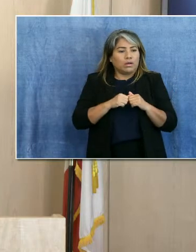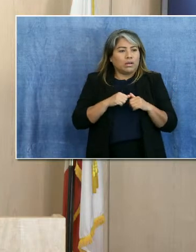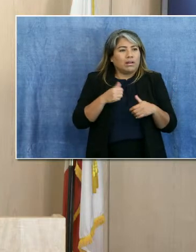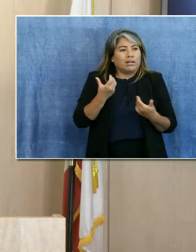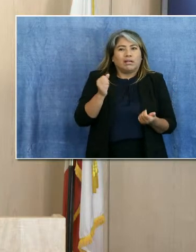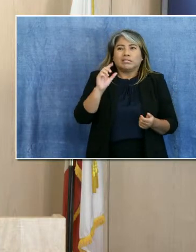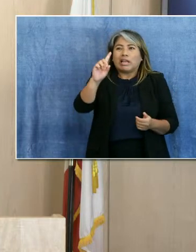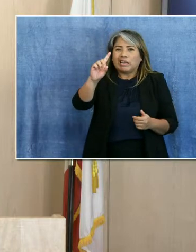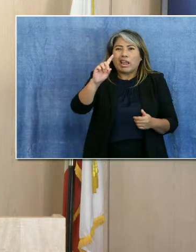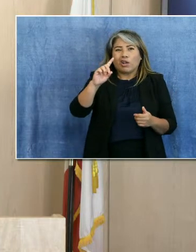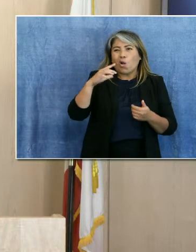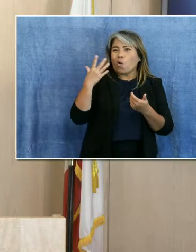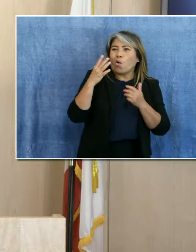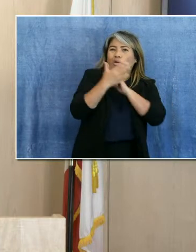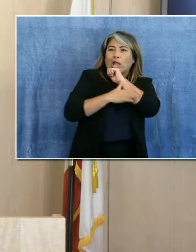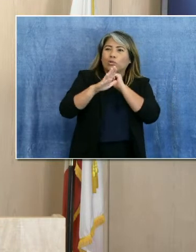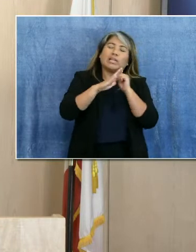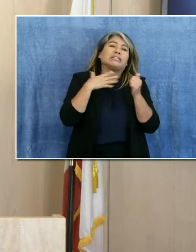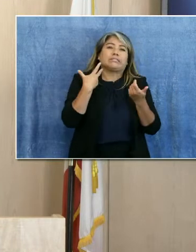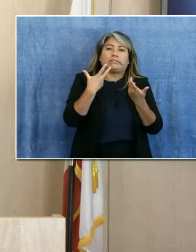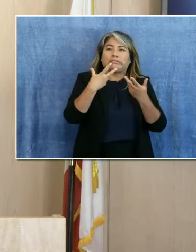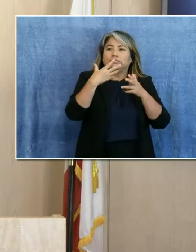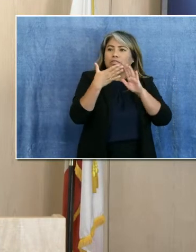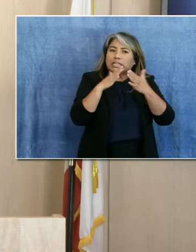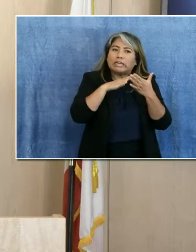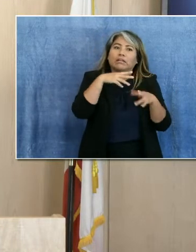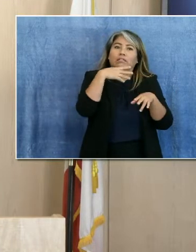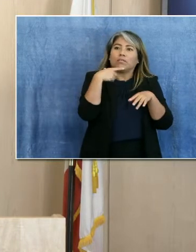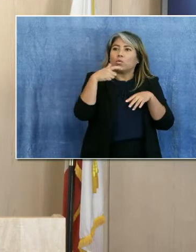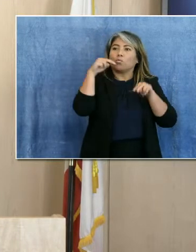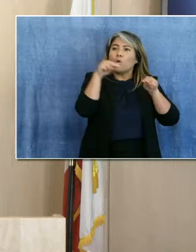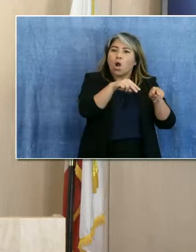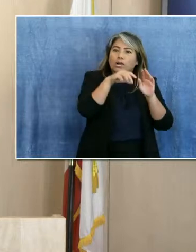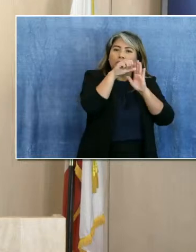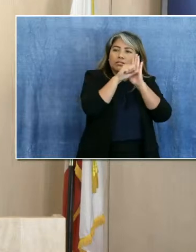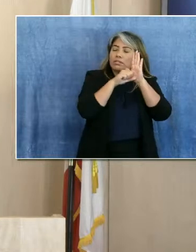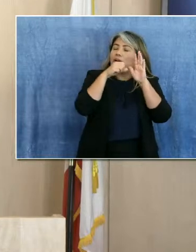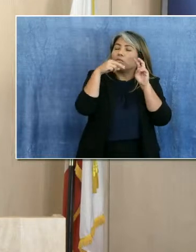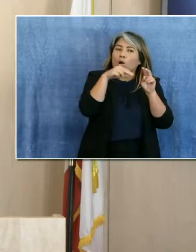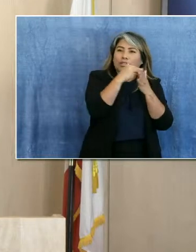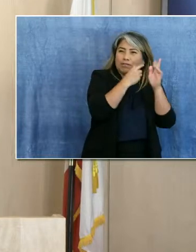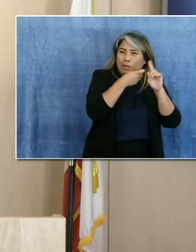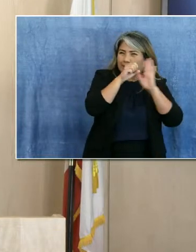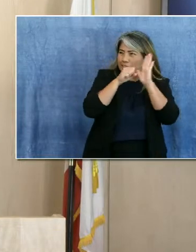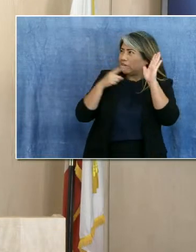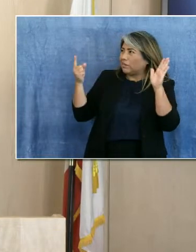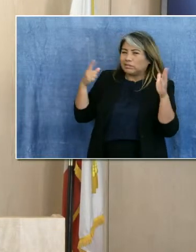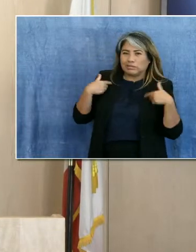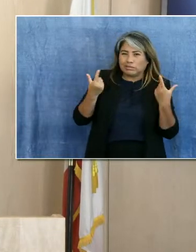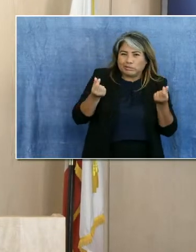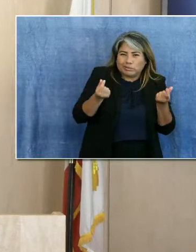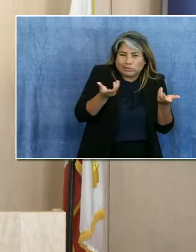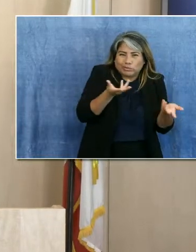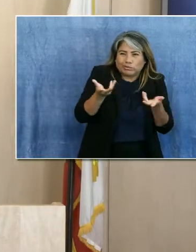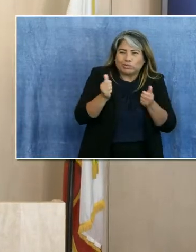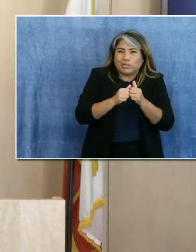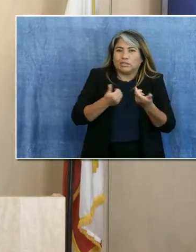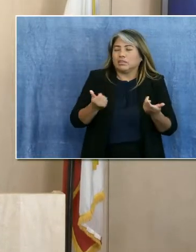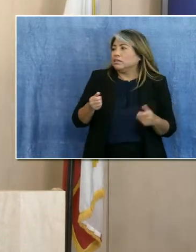to getting off that watch list? I'm going to let Dr. Wooten bring out her crystal ball and try to respond to